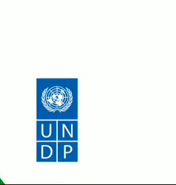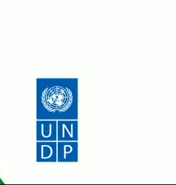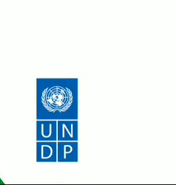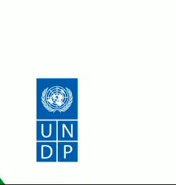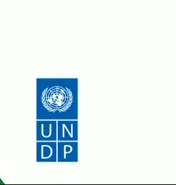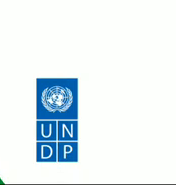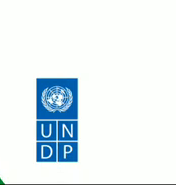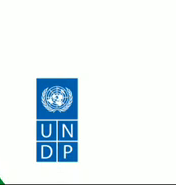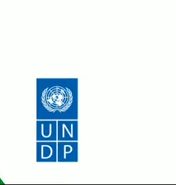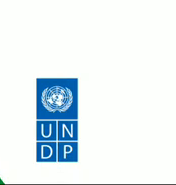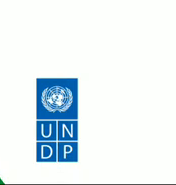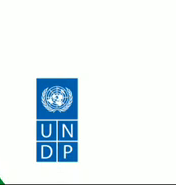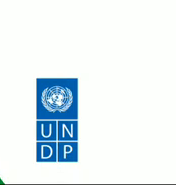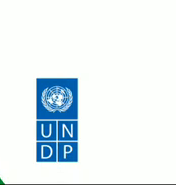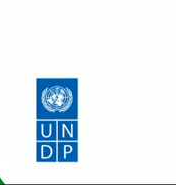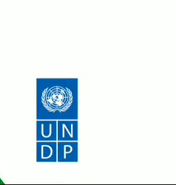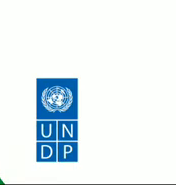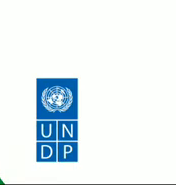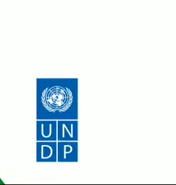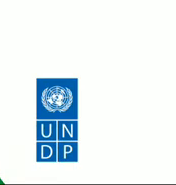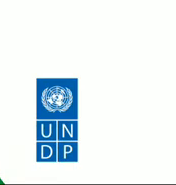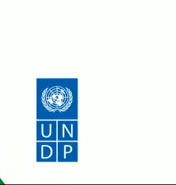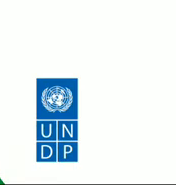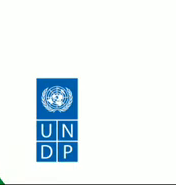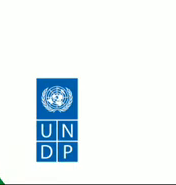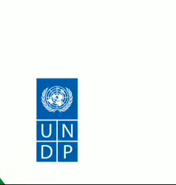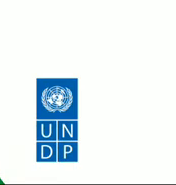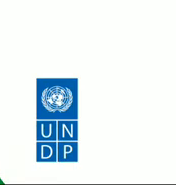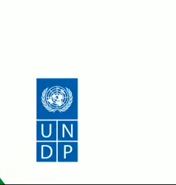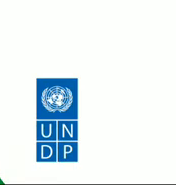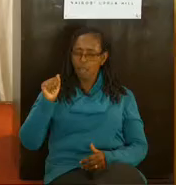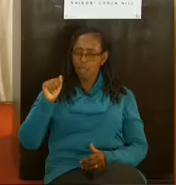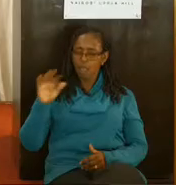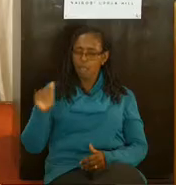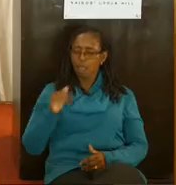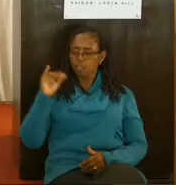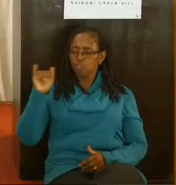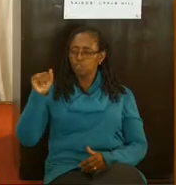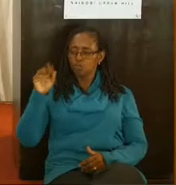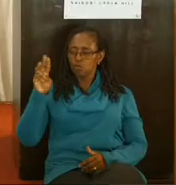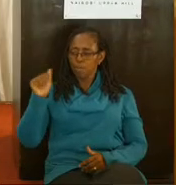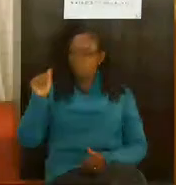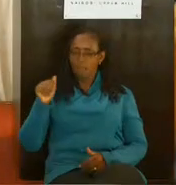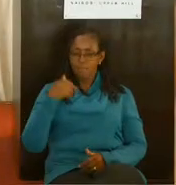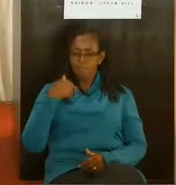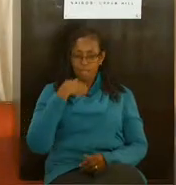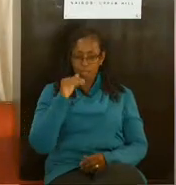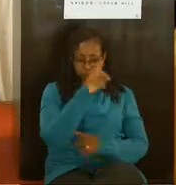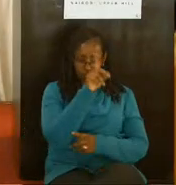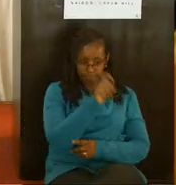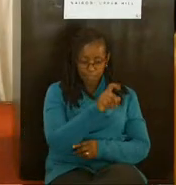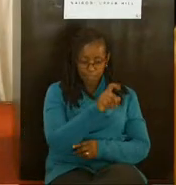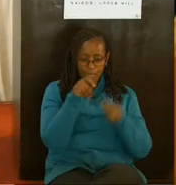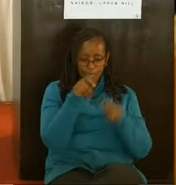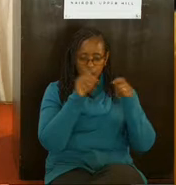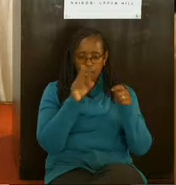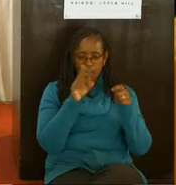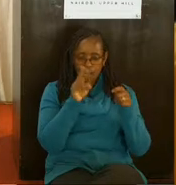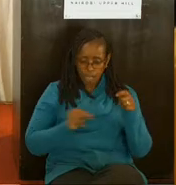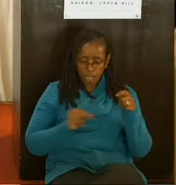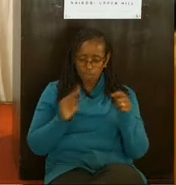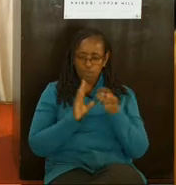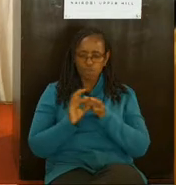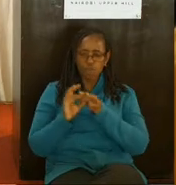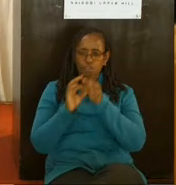yes my name is Cynthia Juma and my question go to goes to our speaker from the directorate of national cohesion